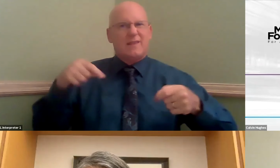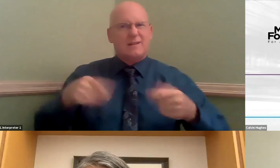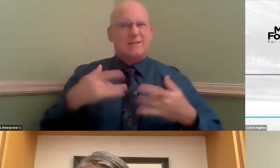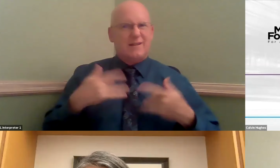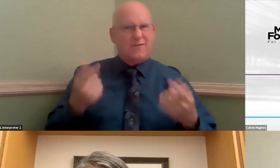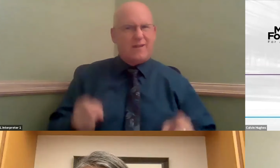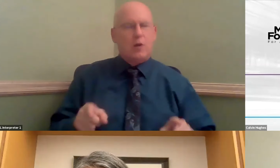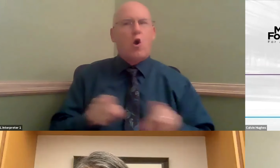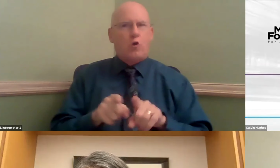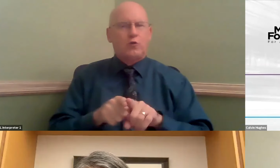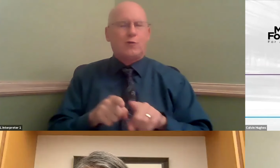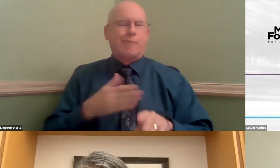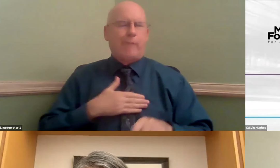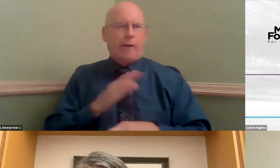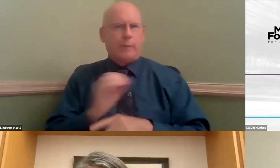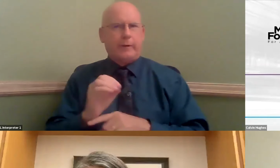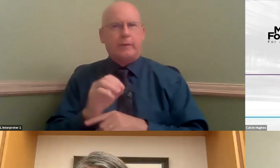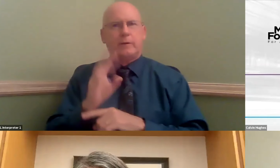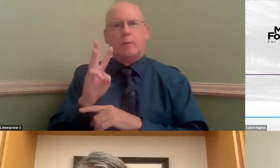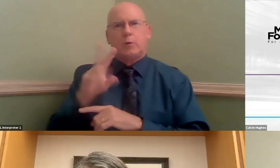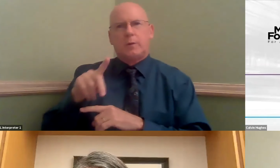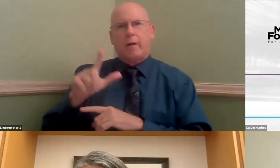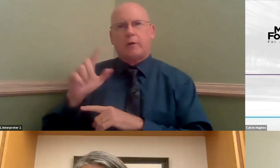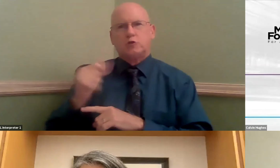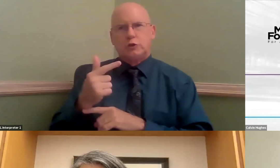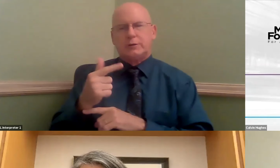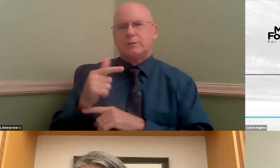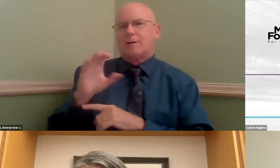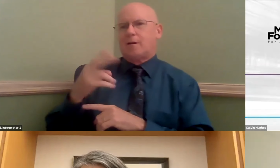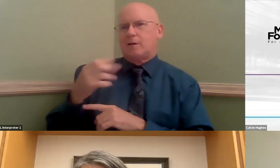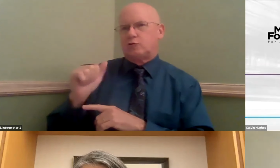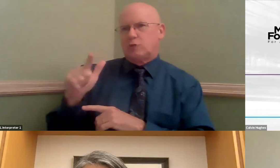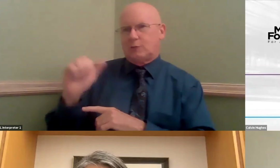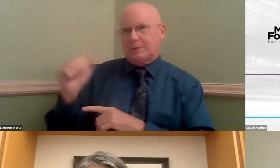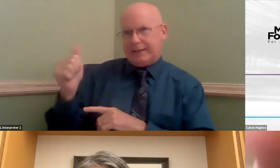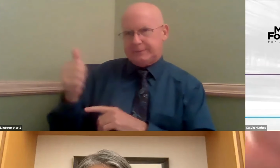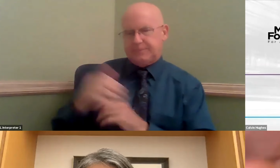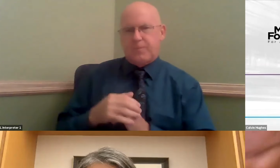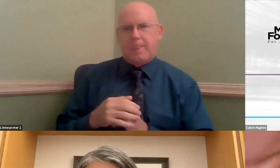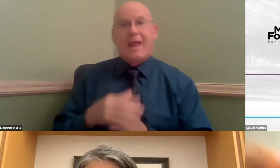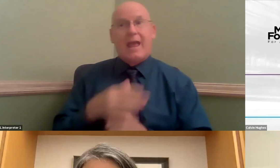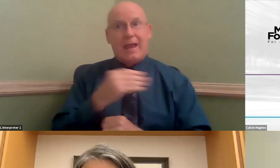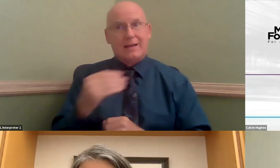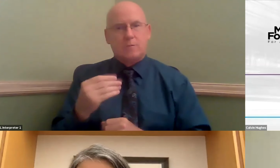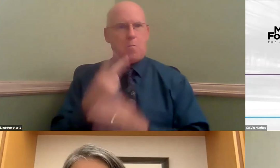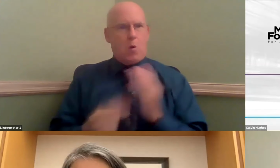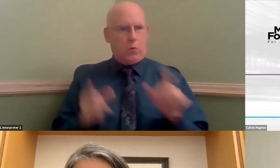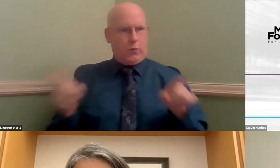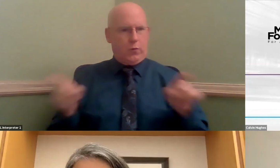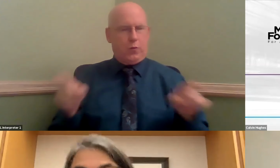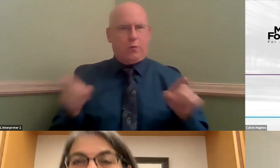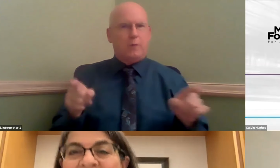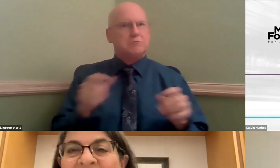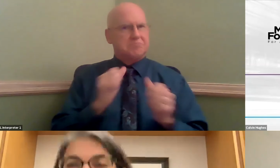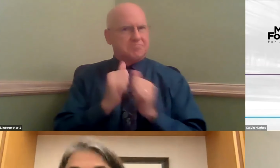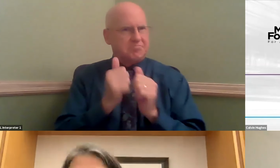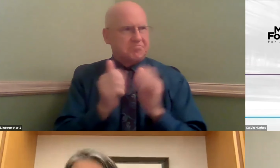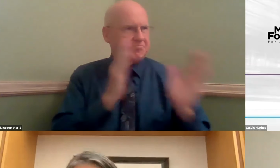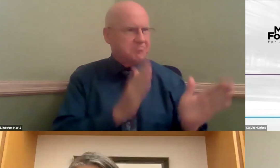WPLG Local 10 News, and thanks to the candidates as well, whom I will introduce shortly, for taking time from their busy campaign